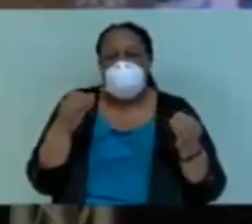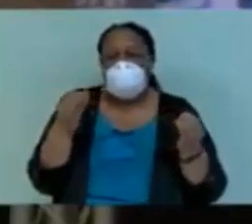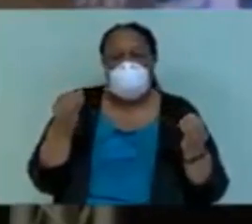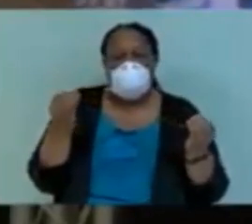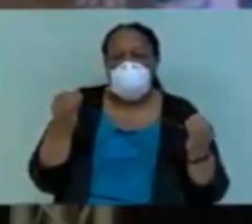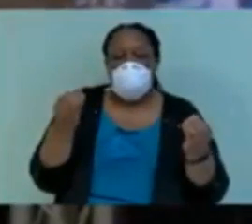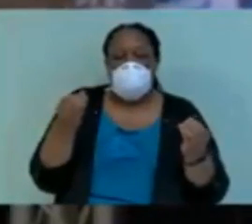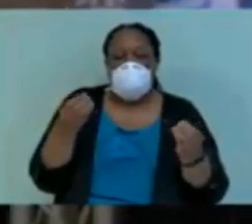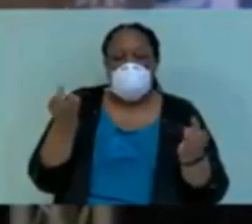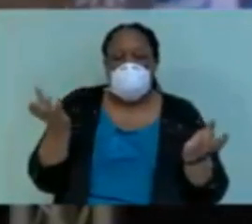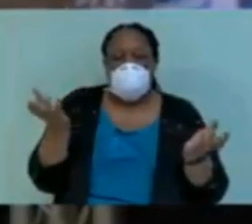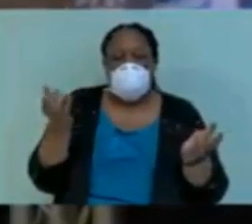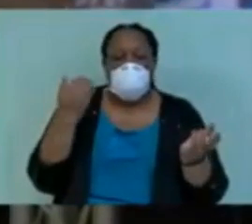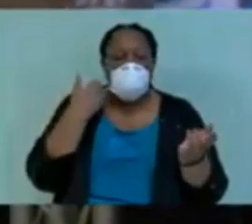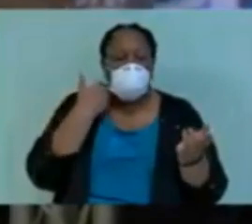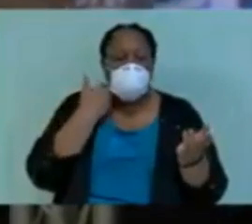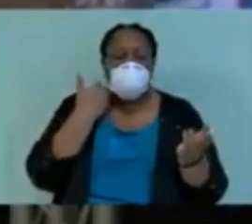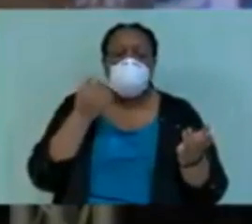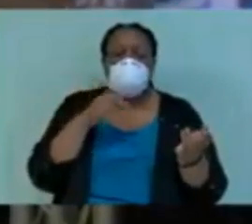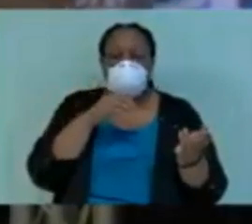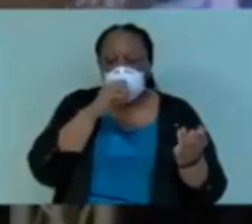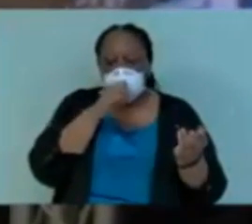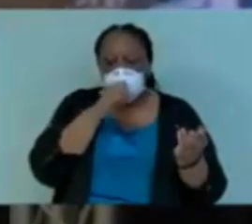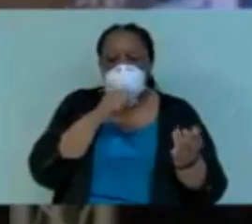of clinical manifestation,